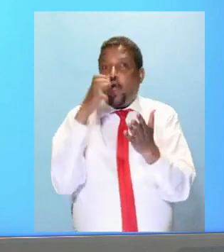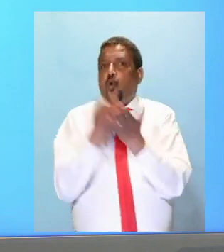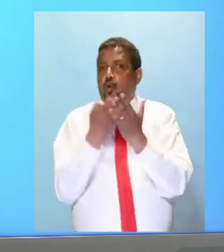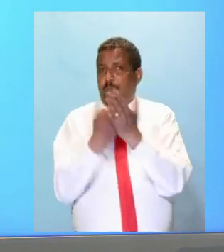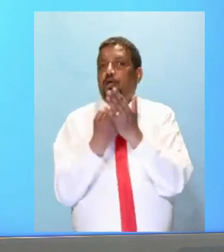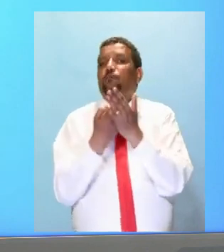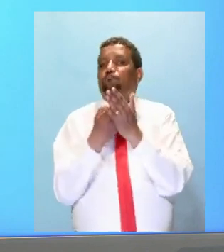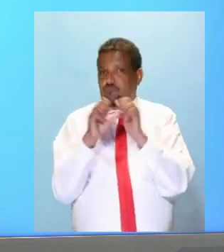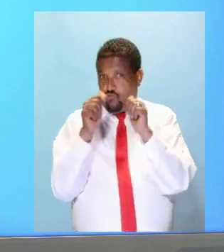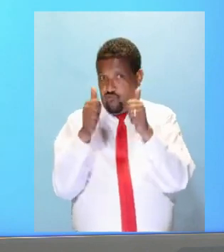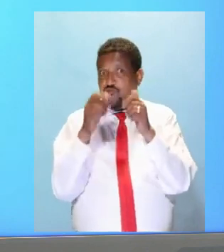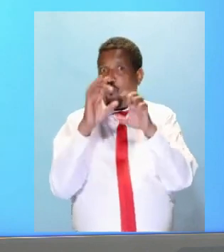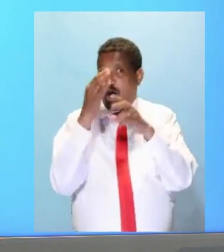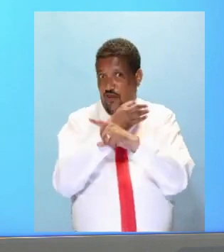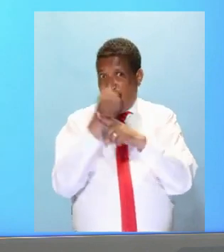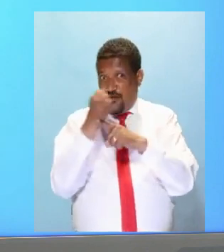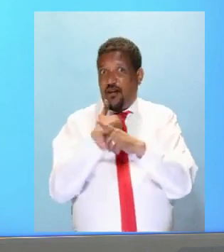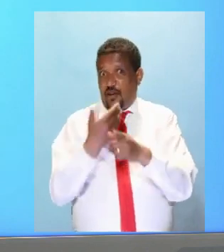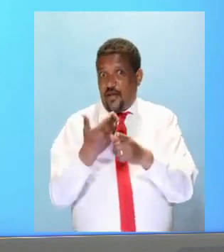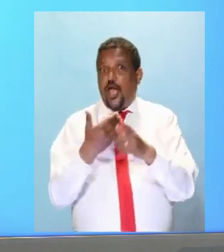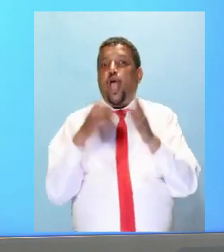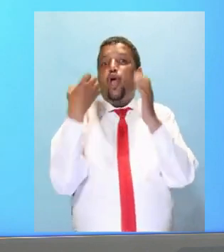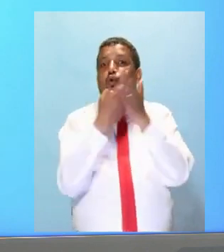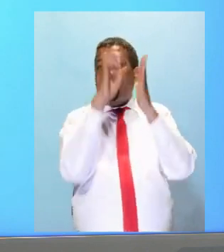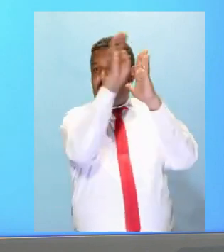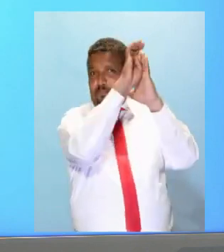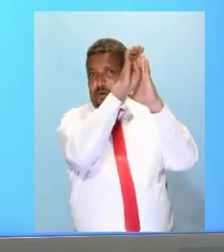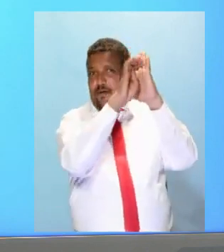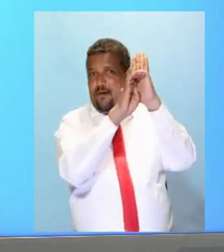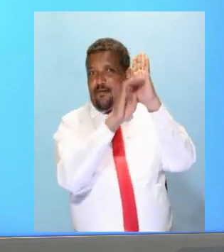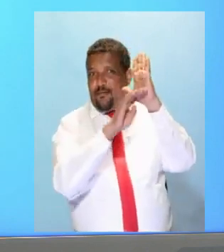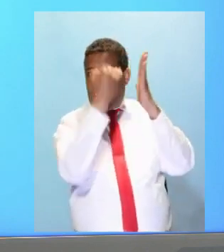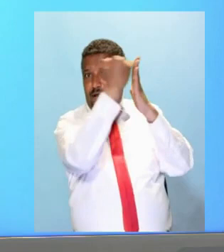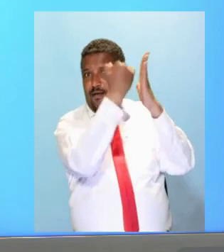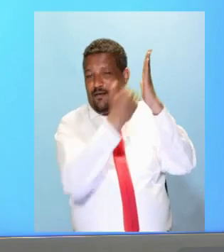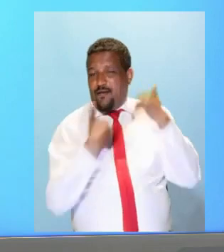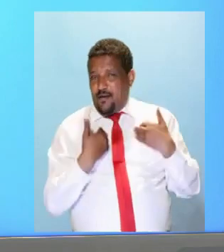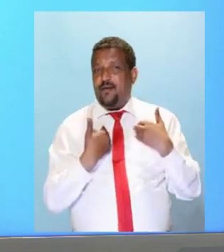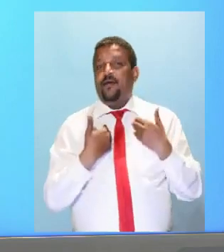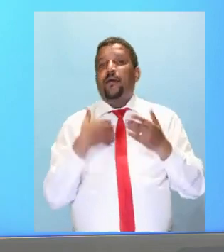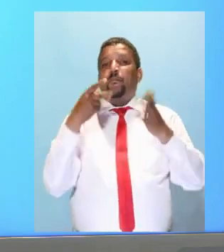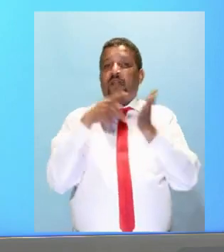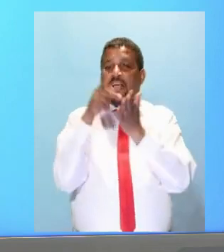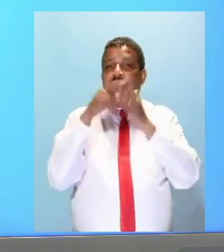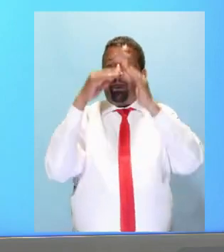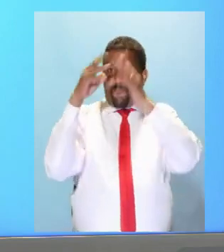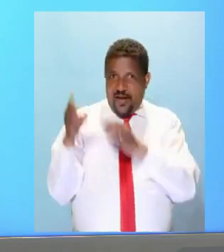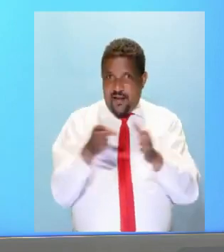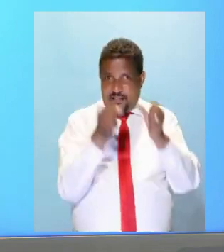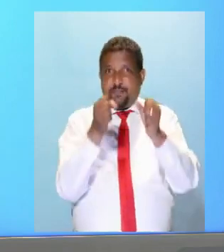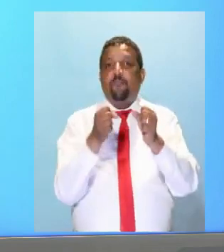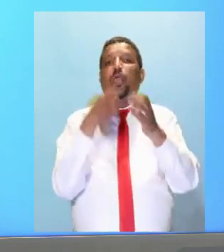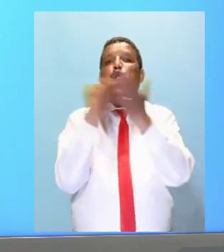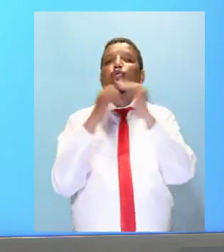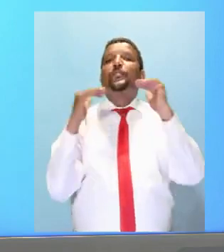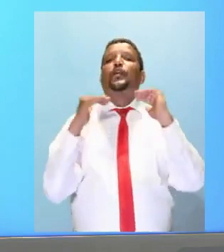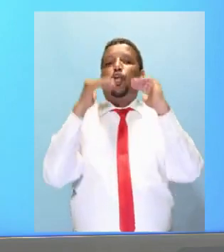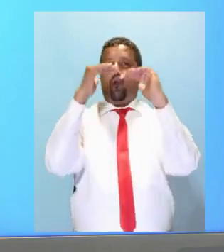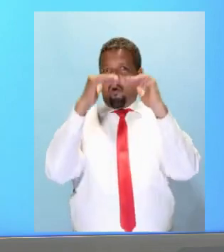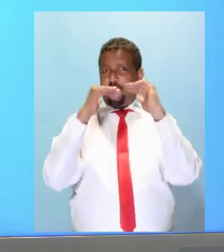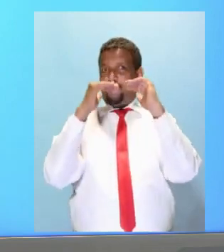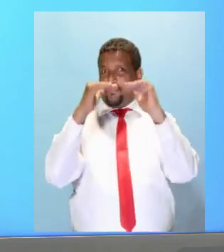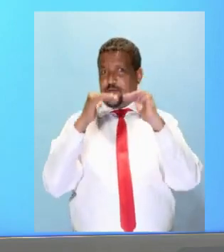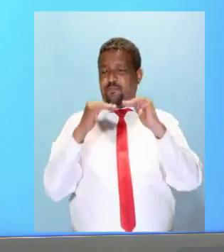welfare. There is economic planning, price mechanism, and economic equality. The